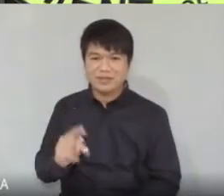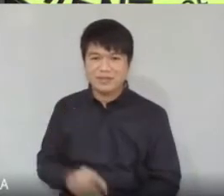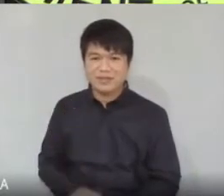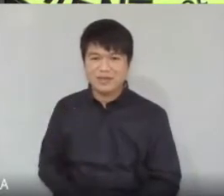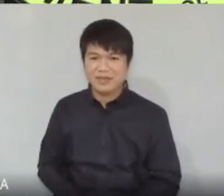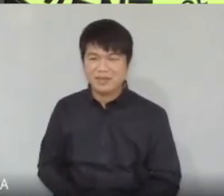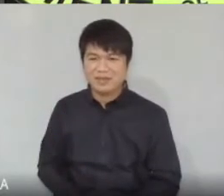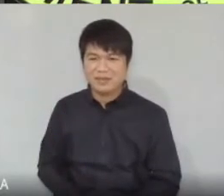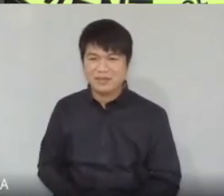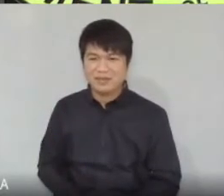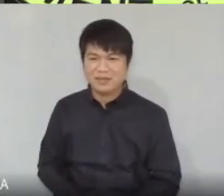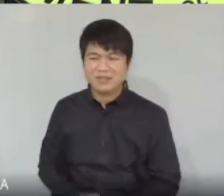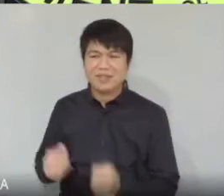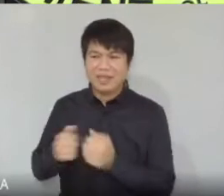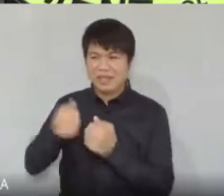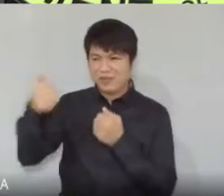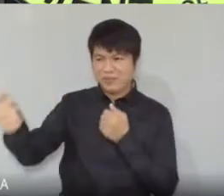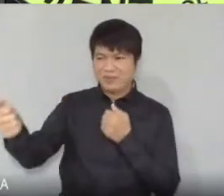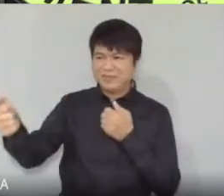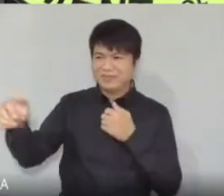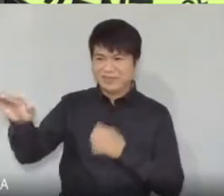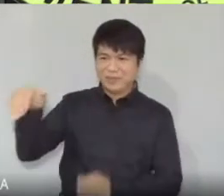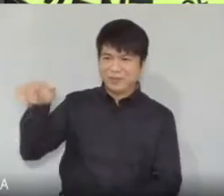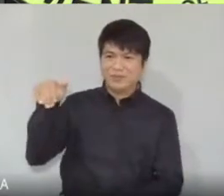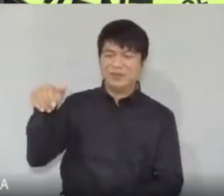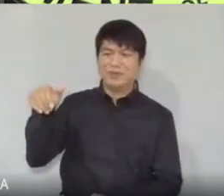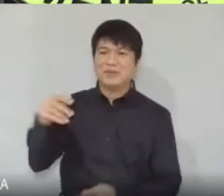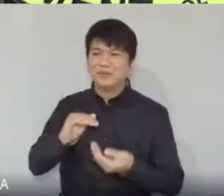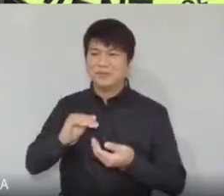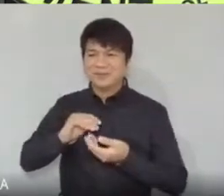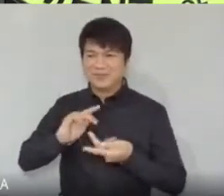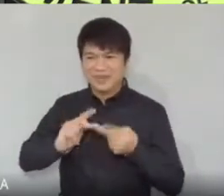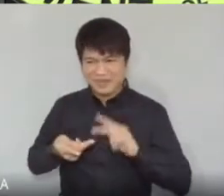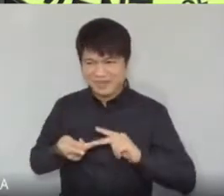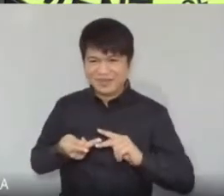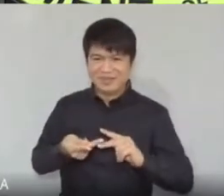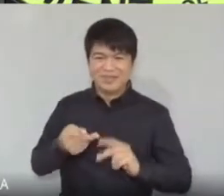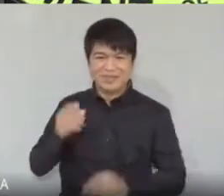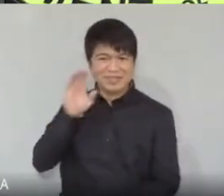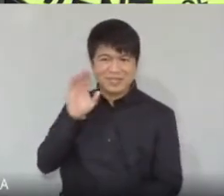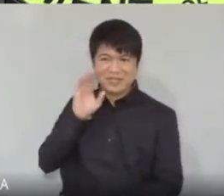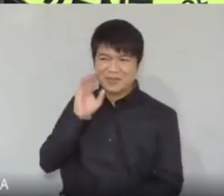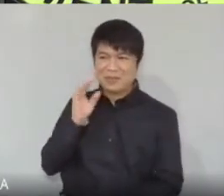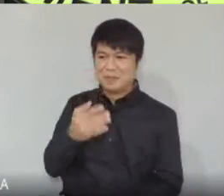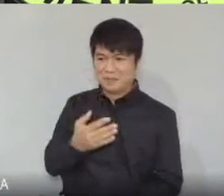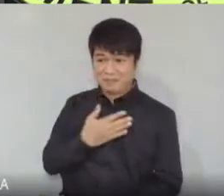in Luzon. Go ahead. Okay, today we are privileged to be joined by two champions of